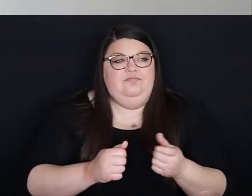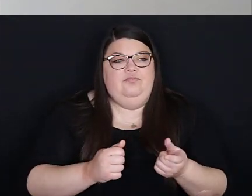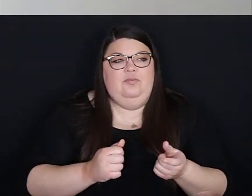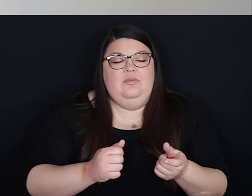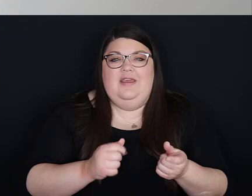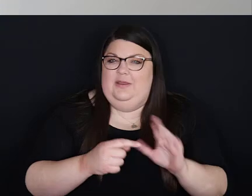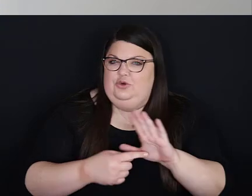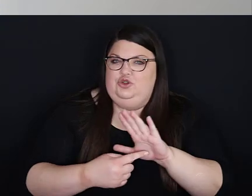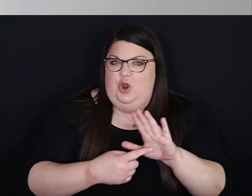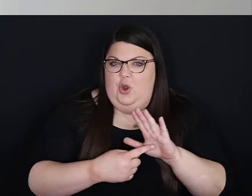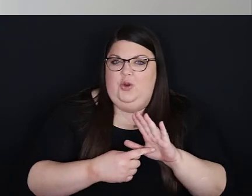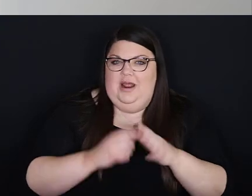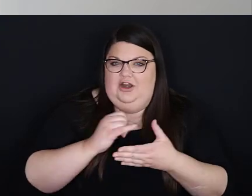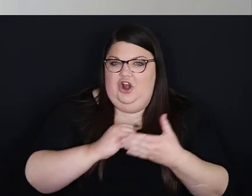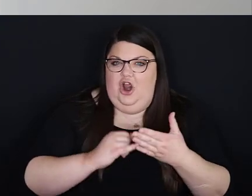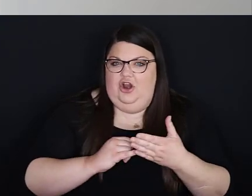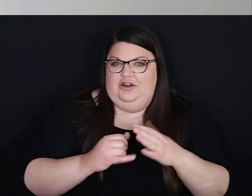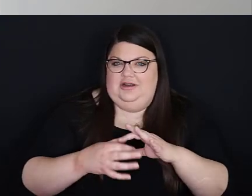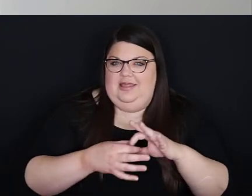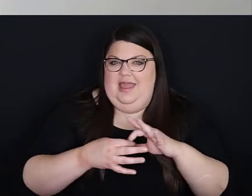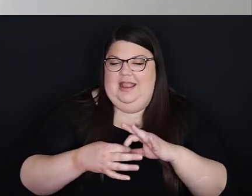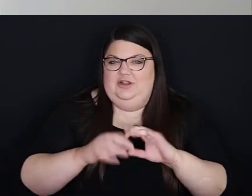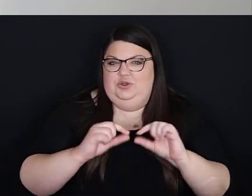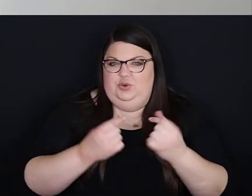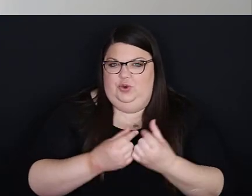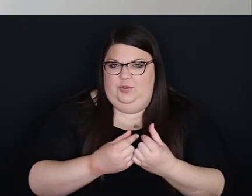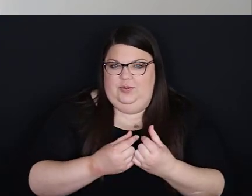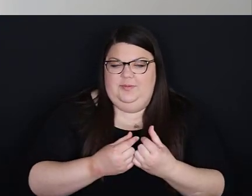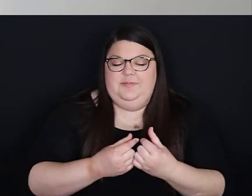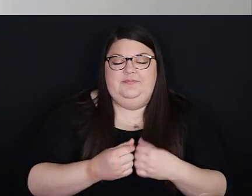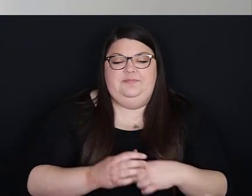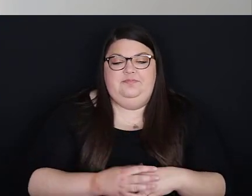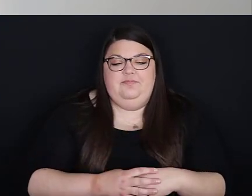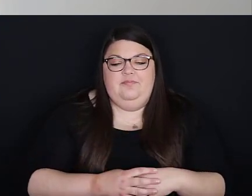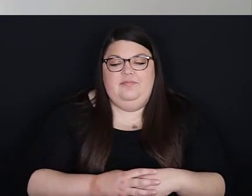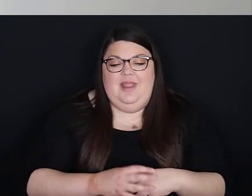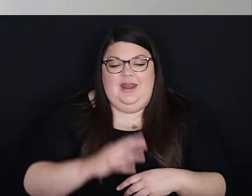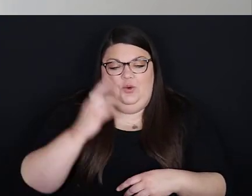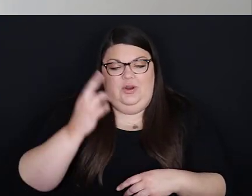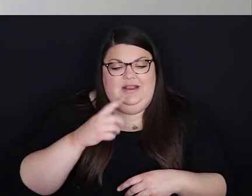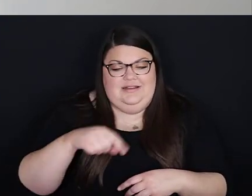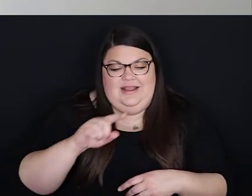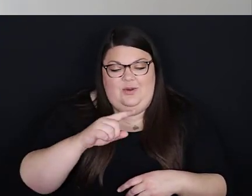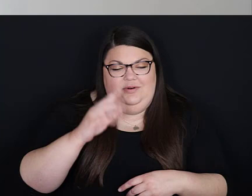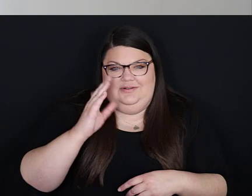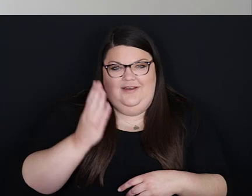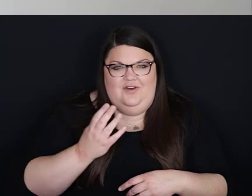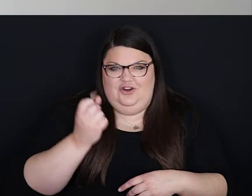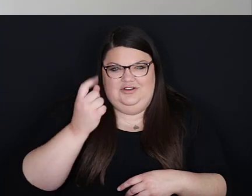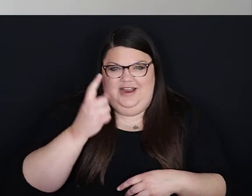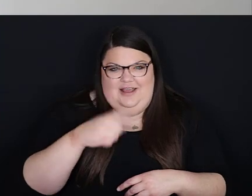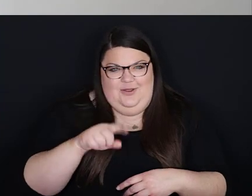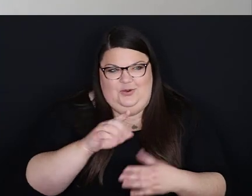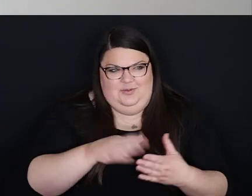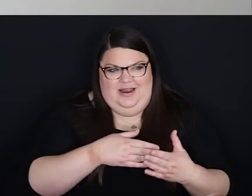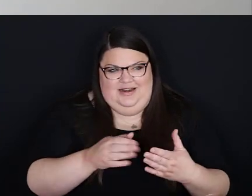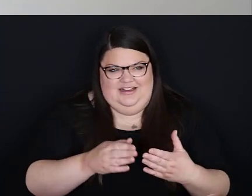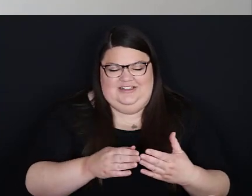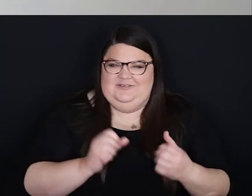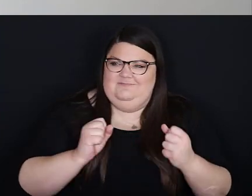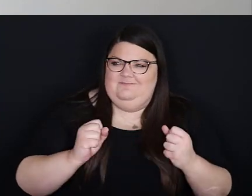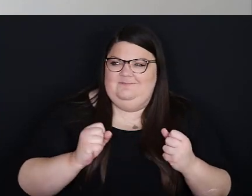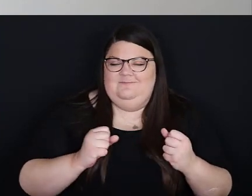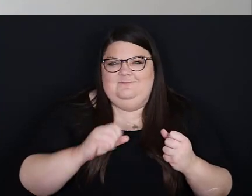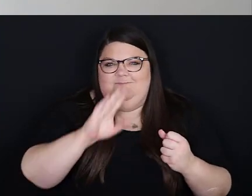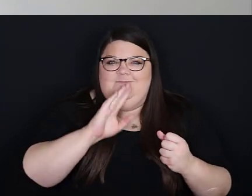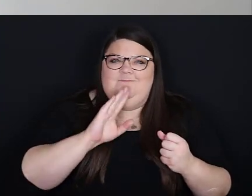a art alliance group that came to, and I realized they'd never in the world understand those paintings, and it just